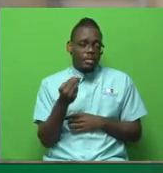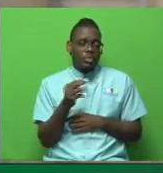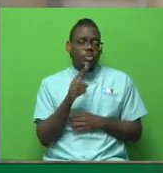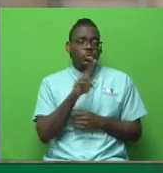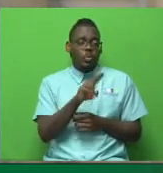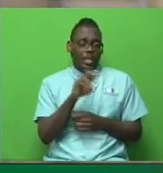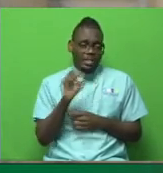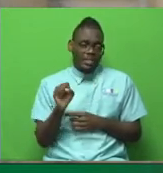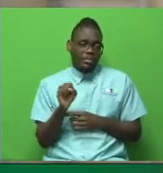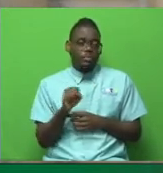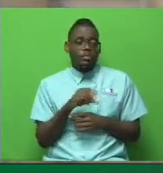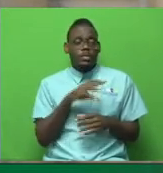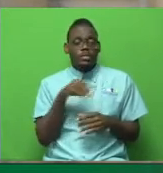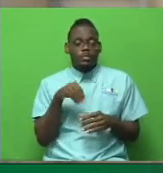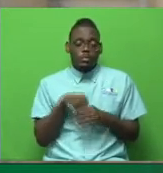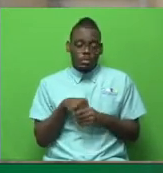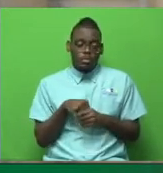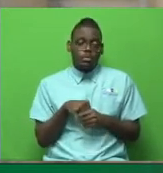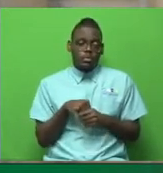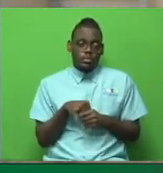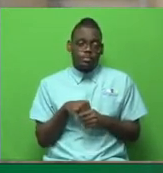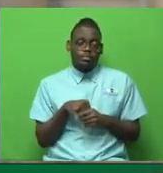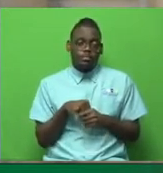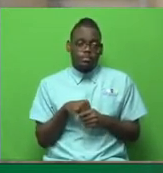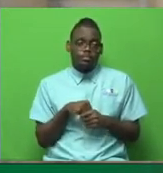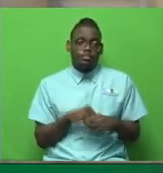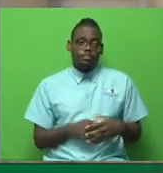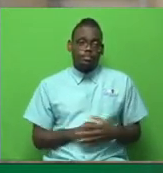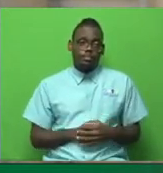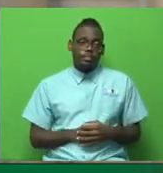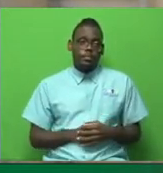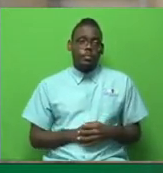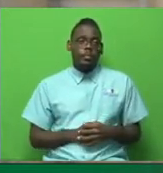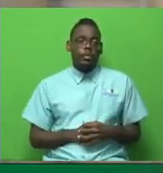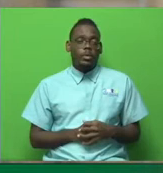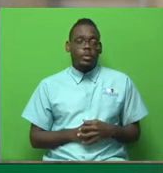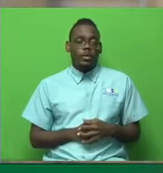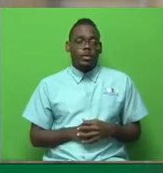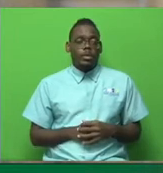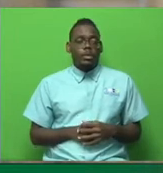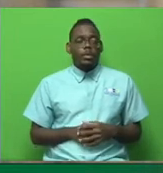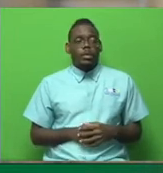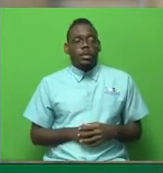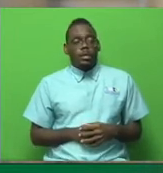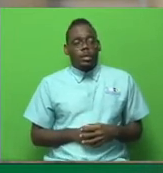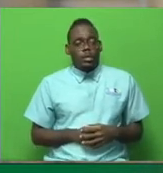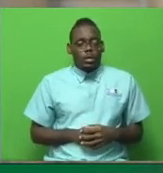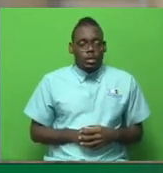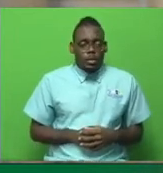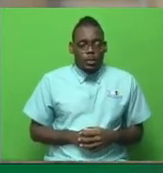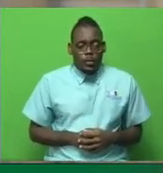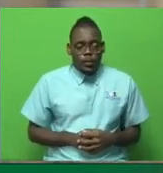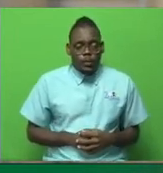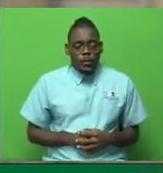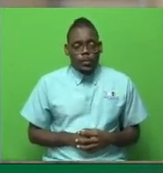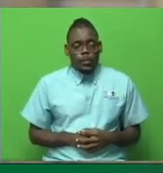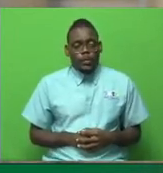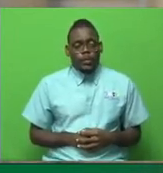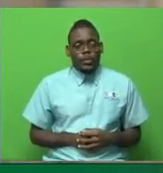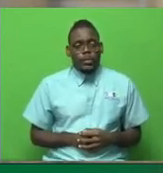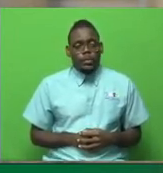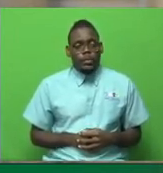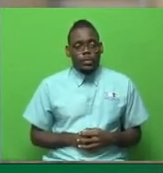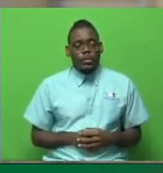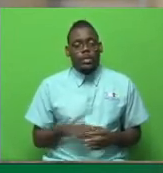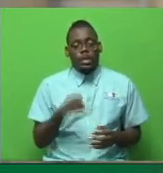stabilization fund for intergenerational benefit that acts as another buffer and we have the ability to stabilize